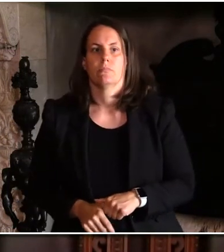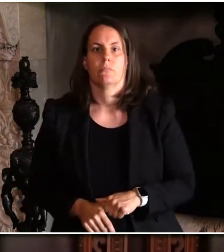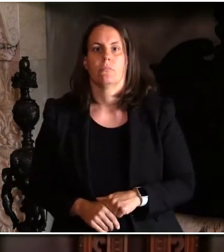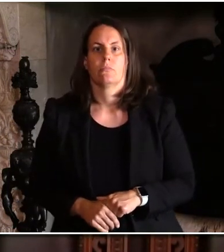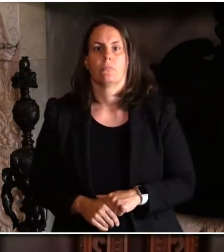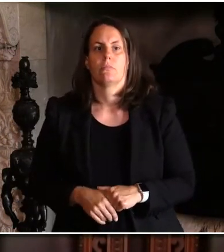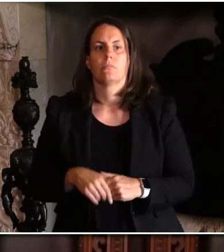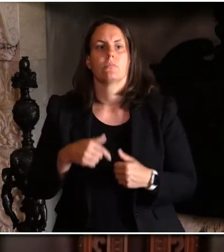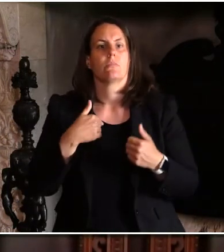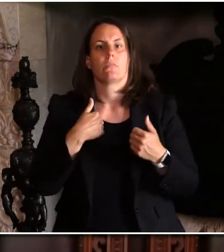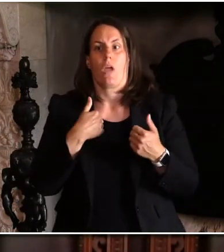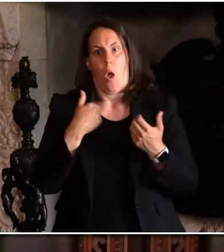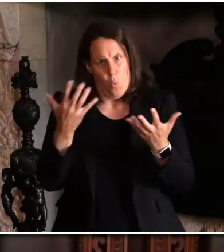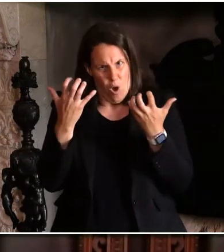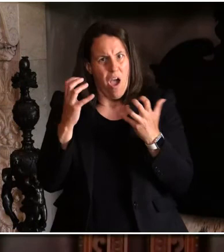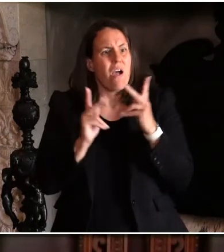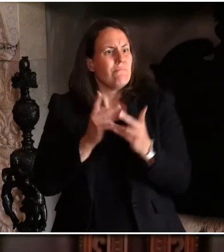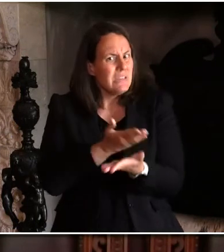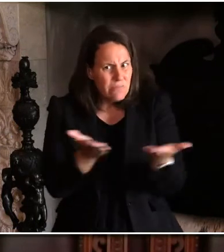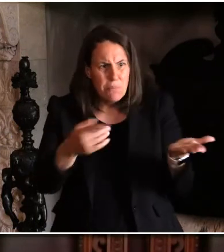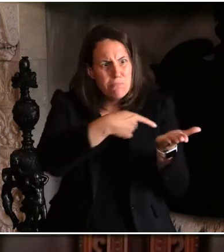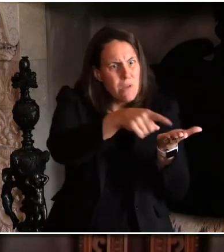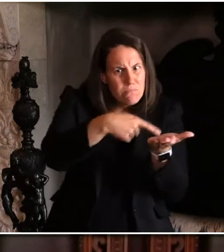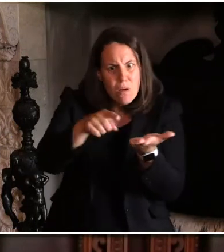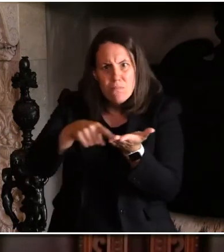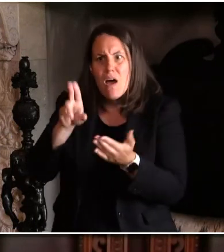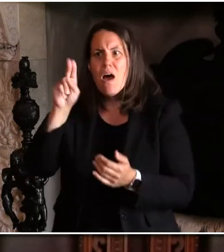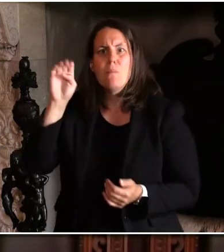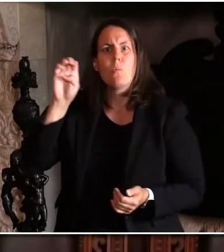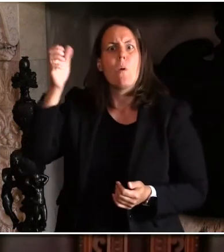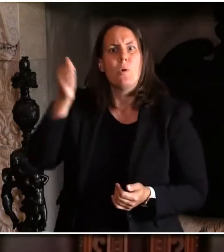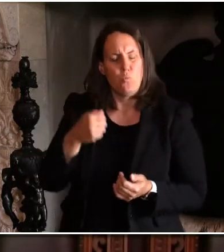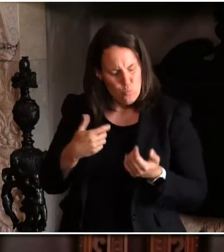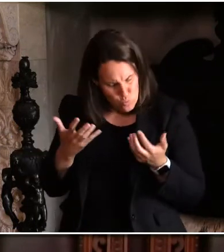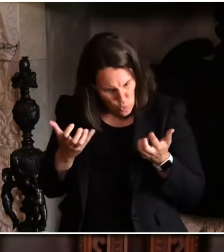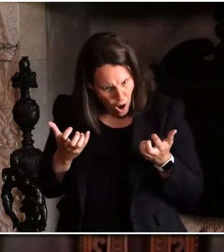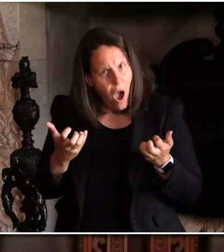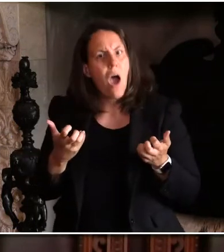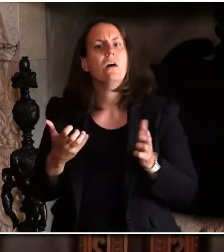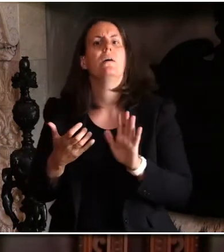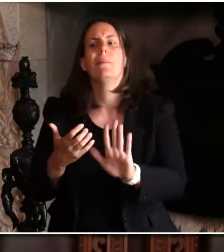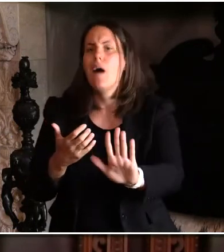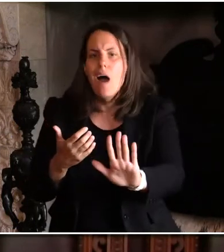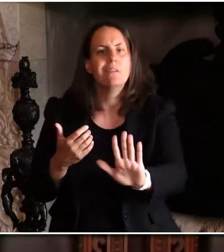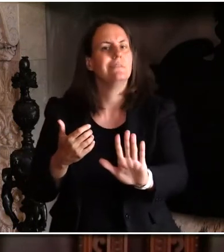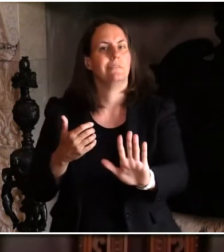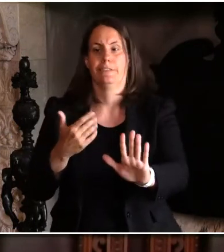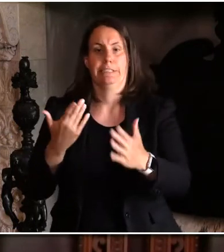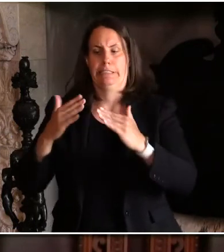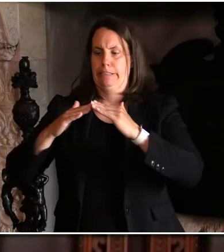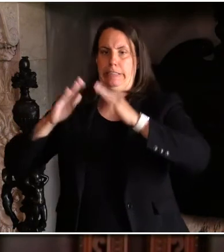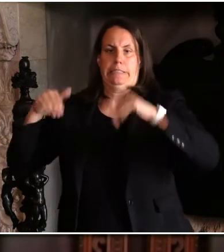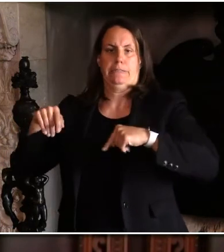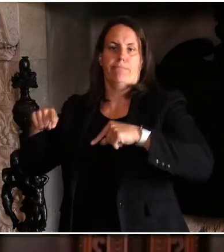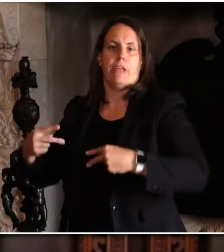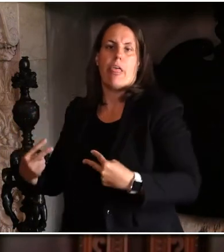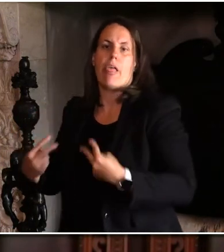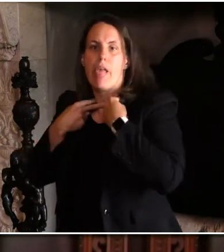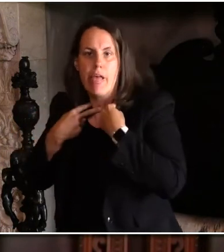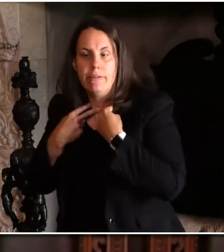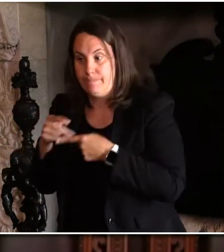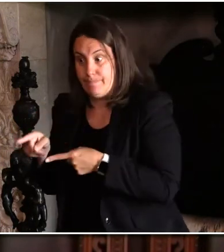their money, but we weren't. We could not have guessed that this would have been such a